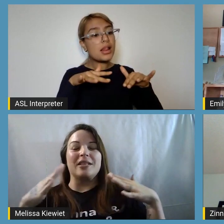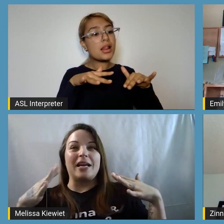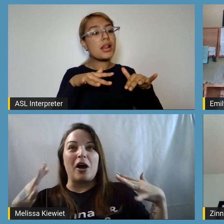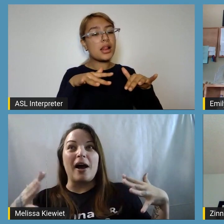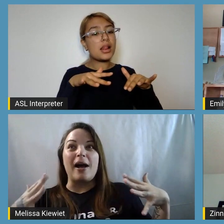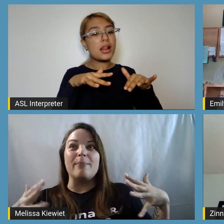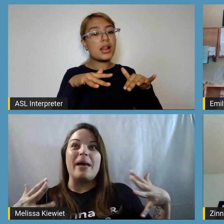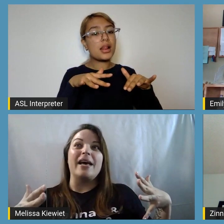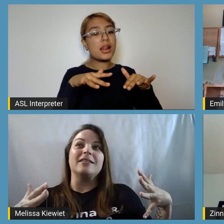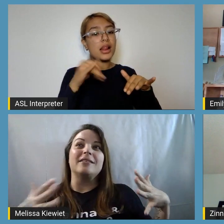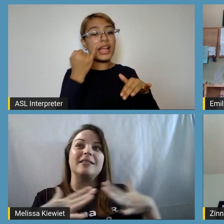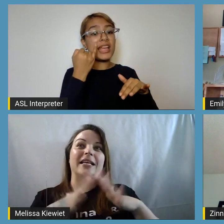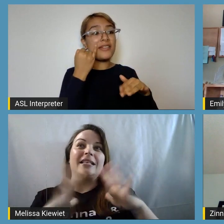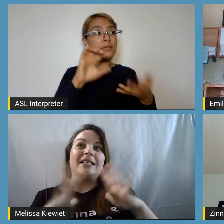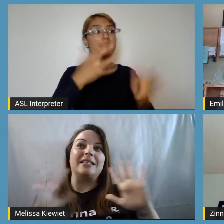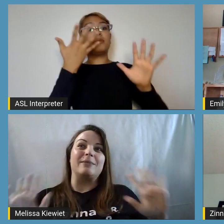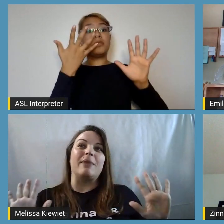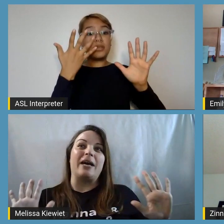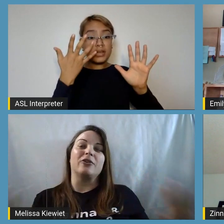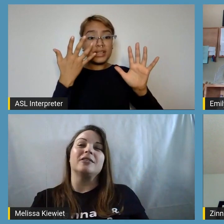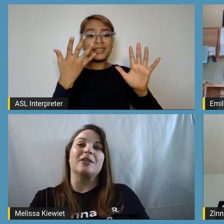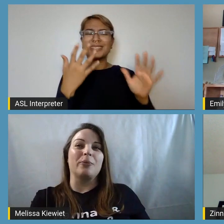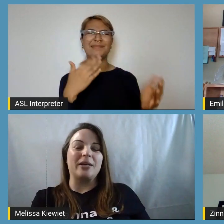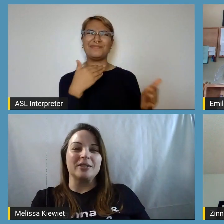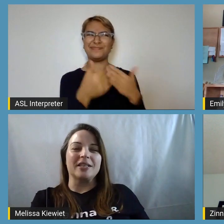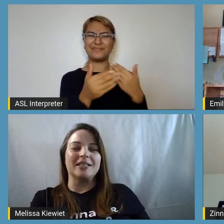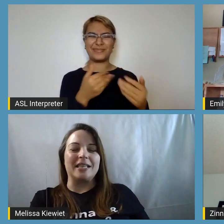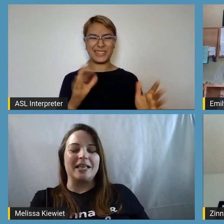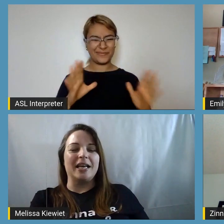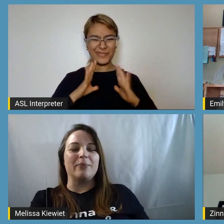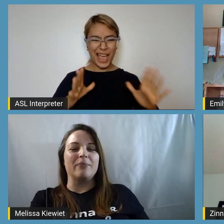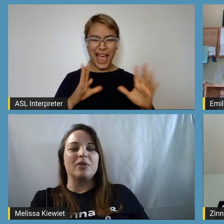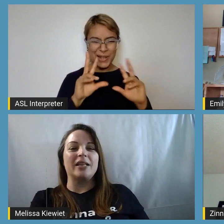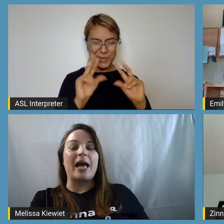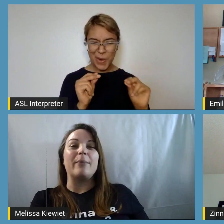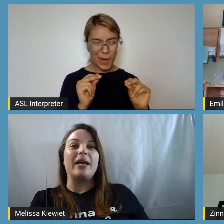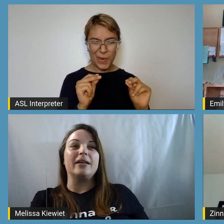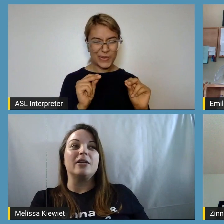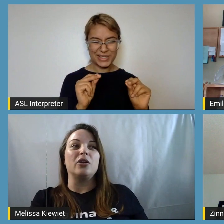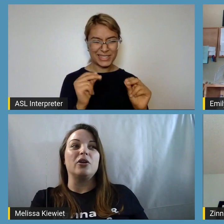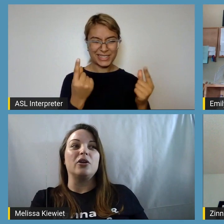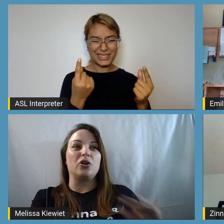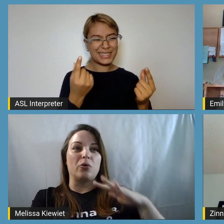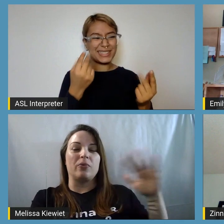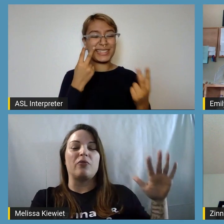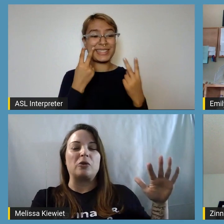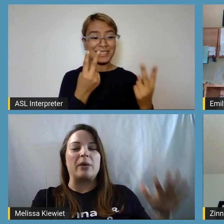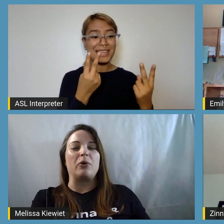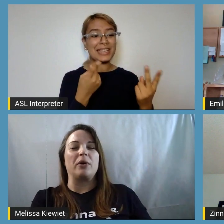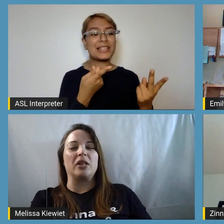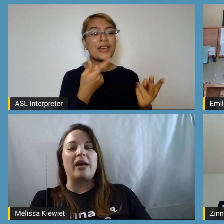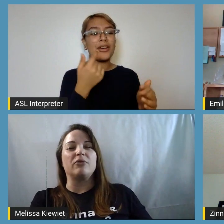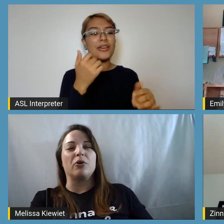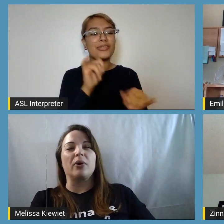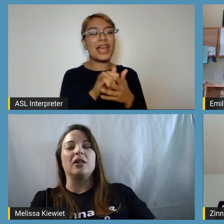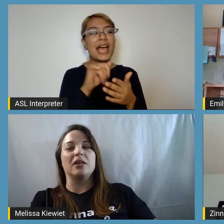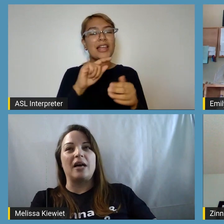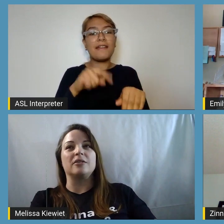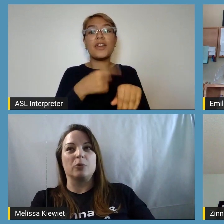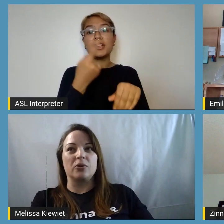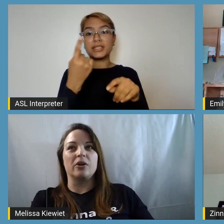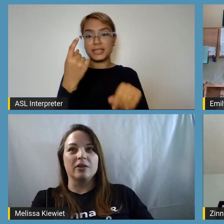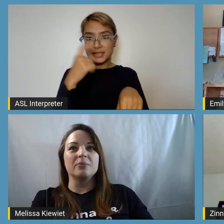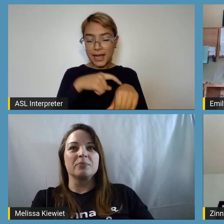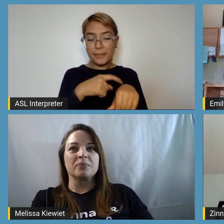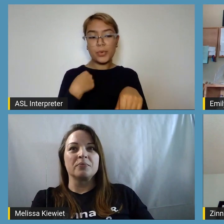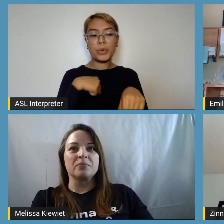if it was like a hot mess, it didn't matter because nobody was going to see it. And that made, you know, the first time we went live go a